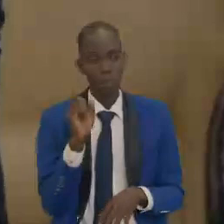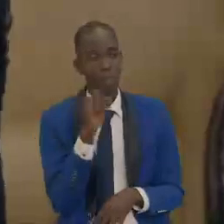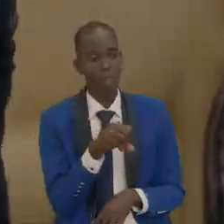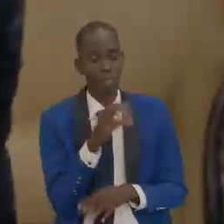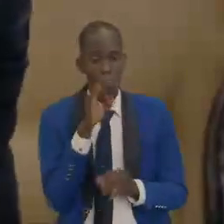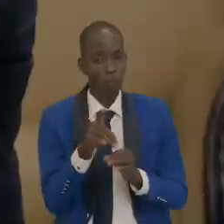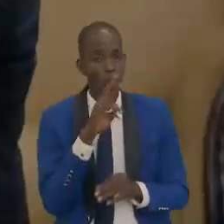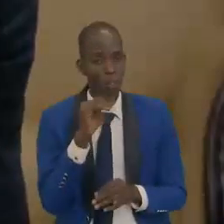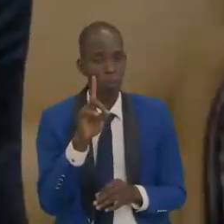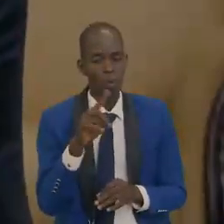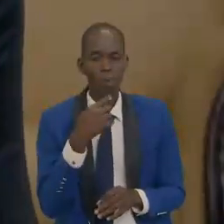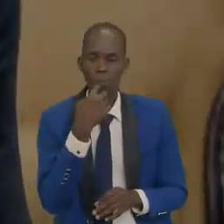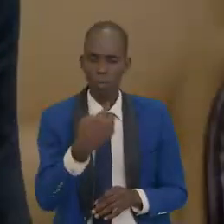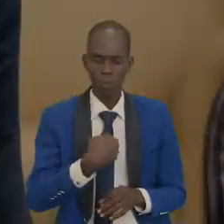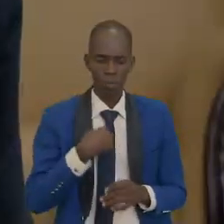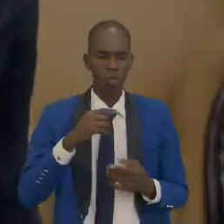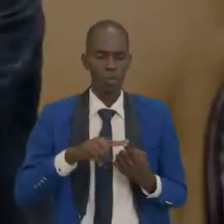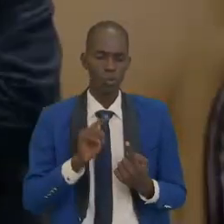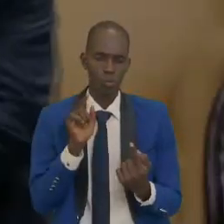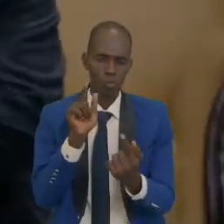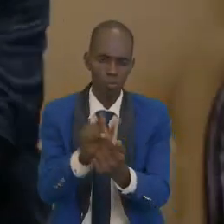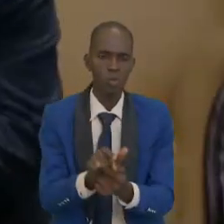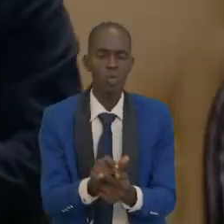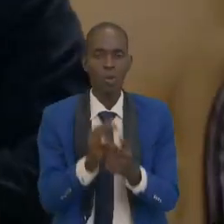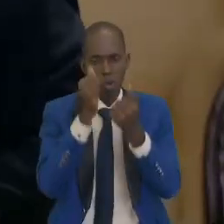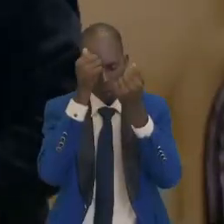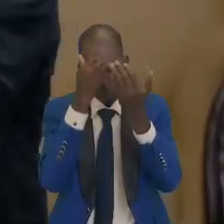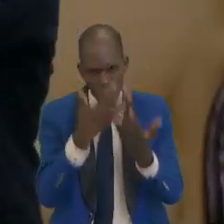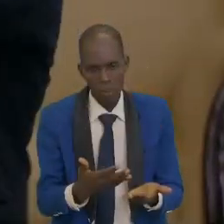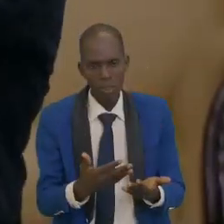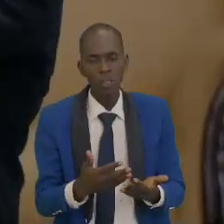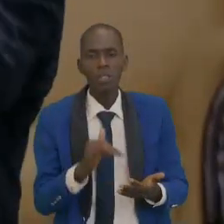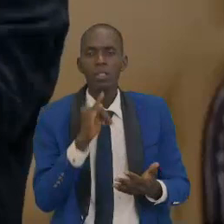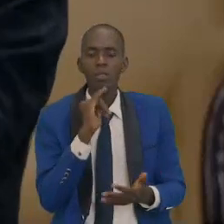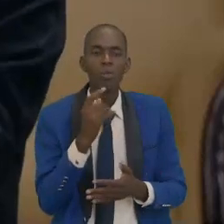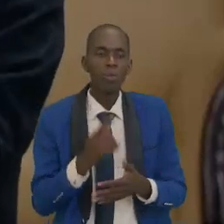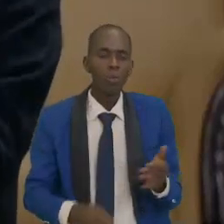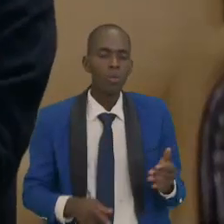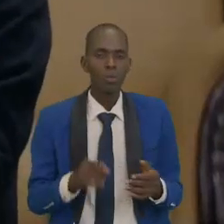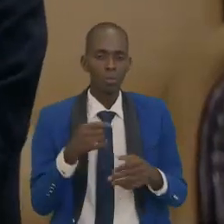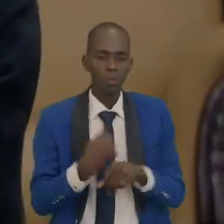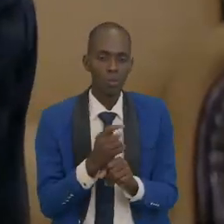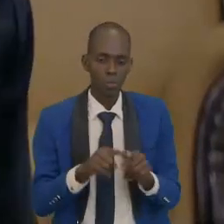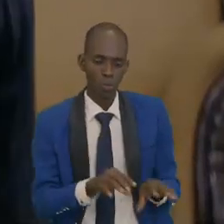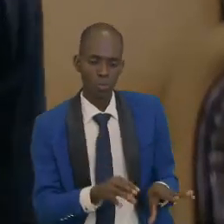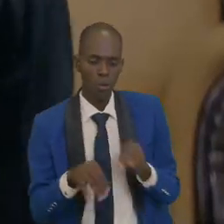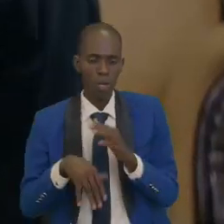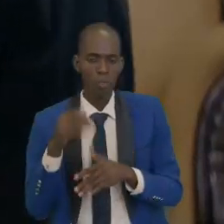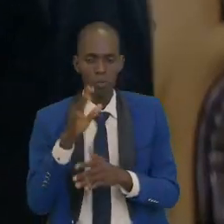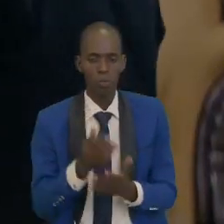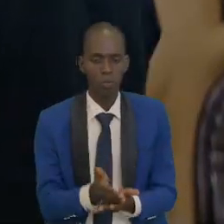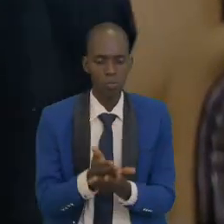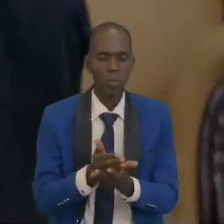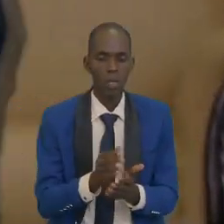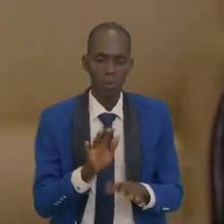obedience to that to get out of the boat and then walk on the sea that's a kind of obedience who are talking about now